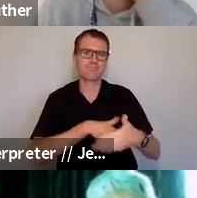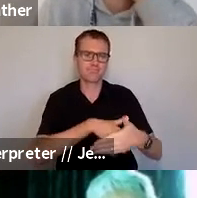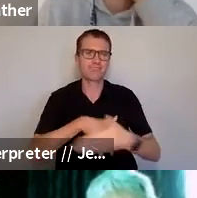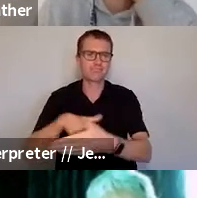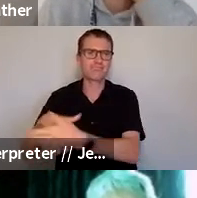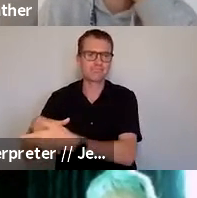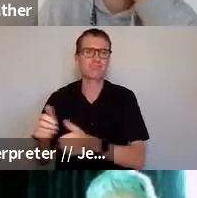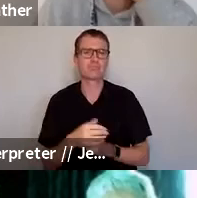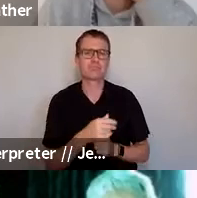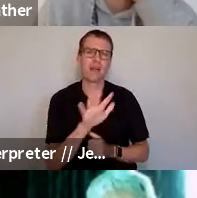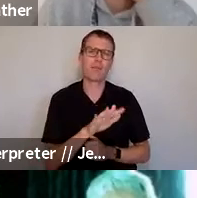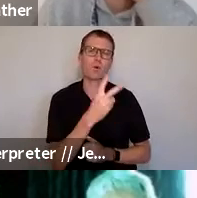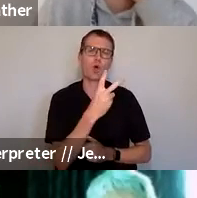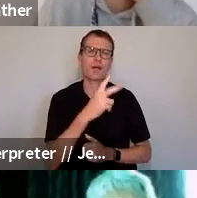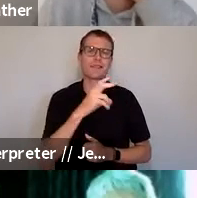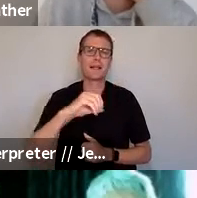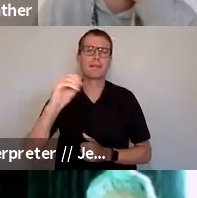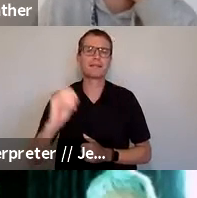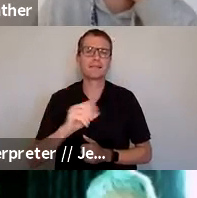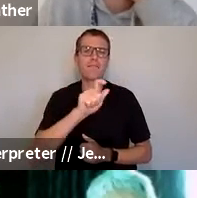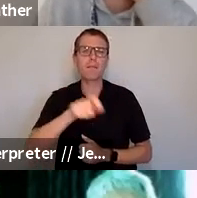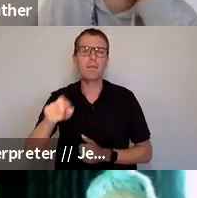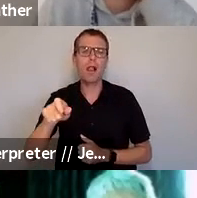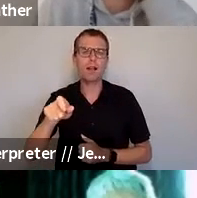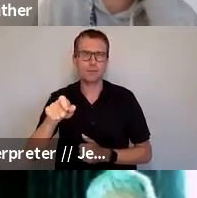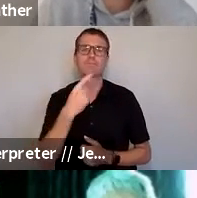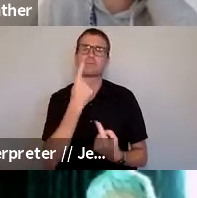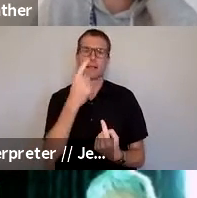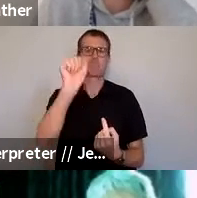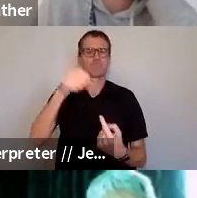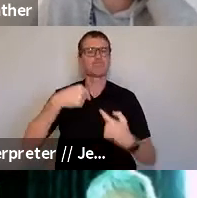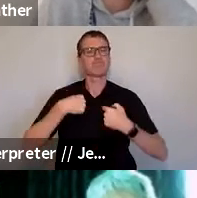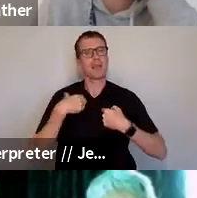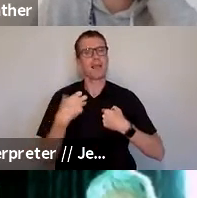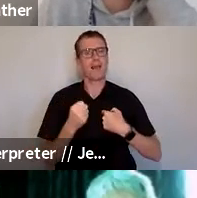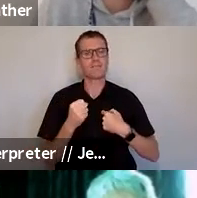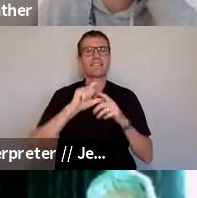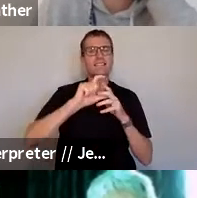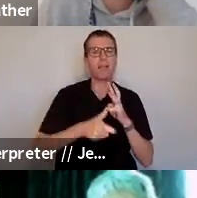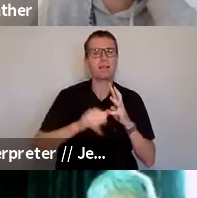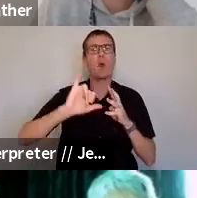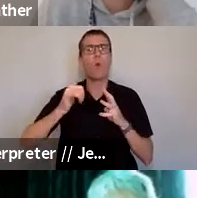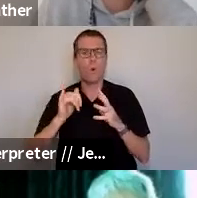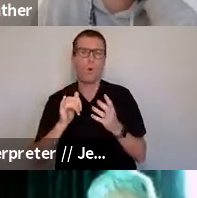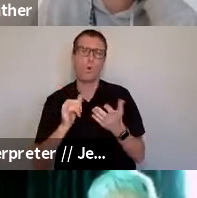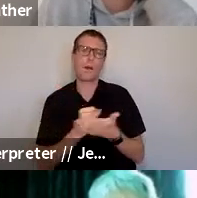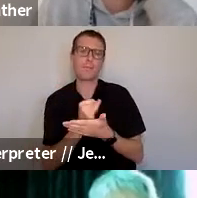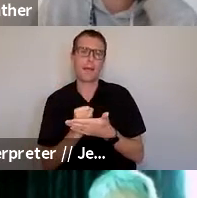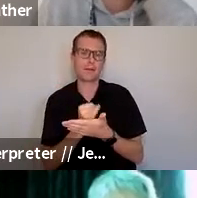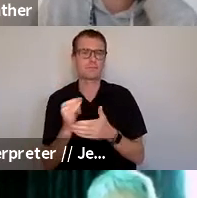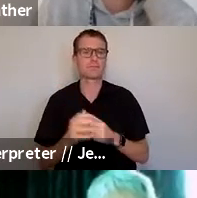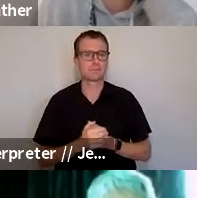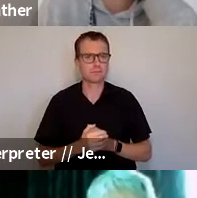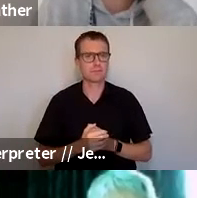who identify as having a disability or an impairment. So that's who we work for and with. So who